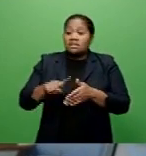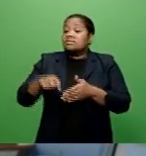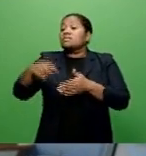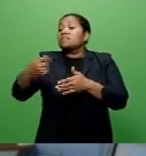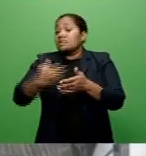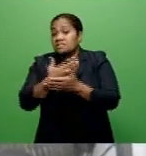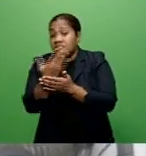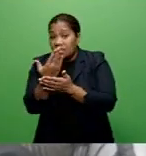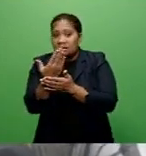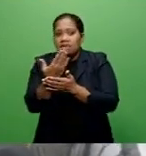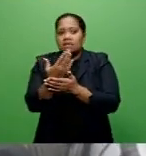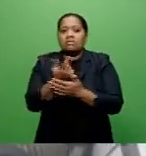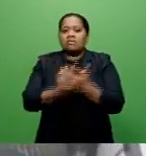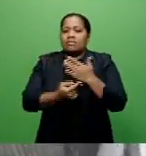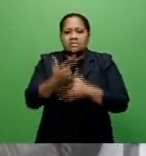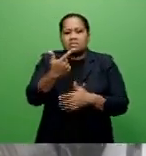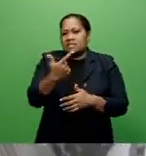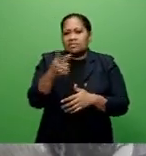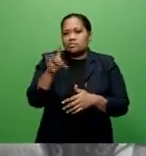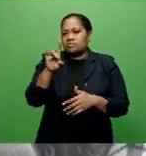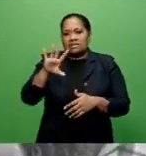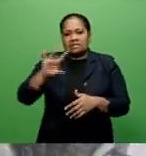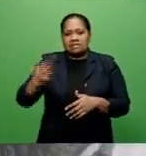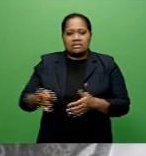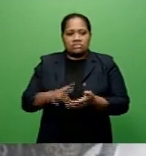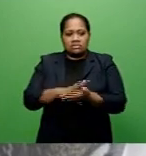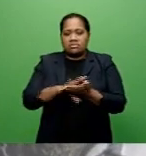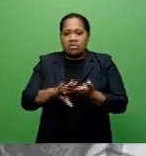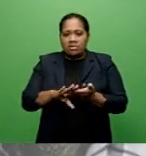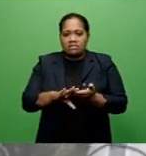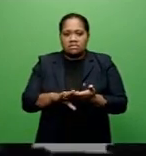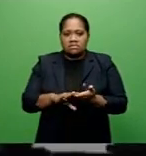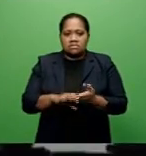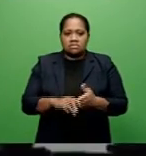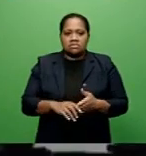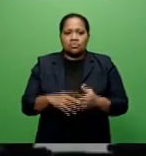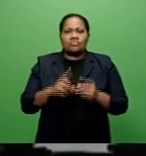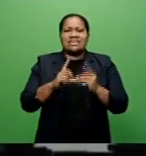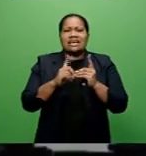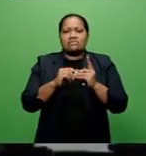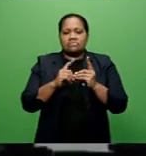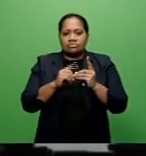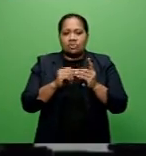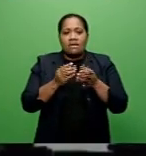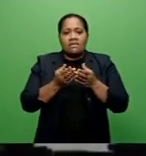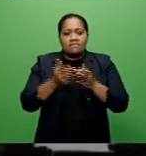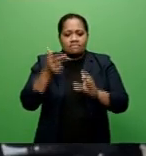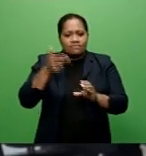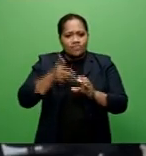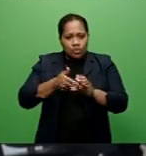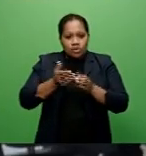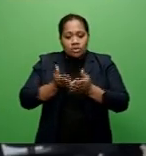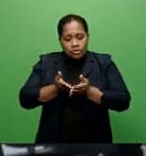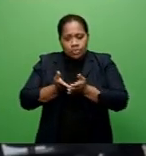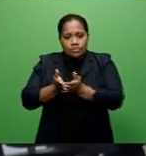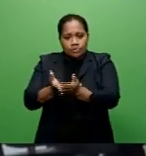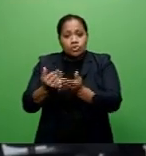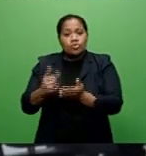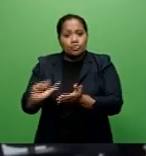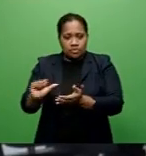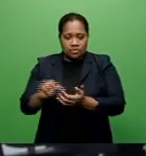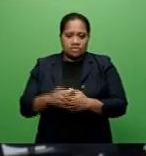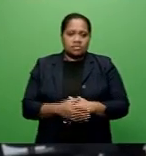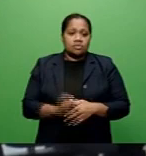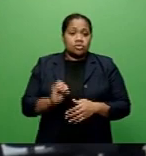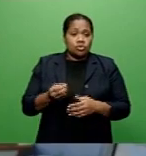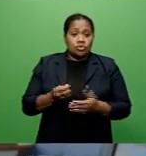another $7,000 to $10,000 of extra fuel that we will use. So it is quite so. Say if we